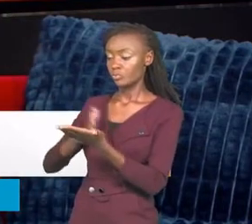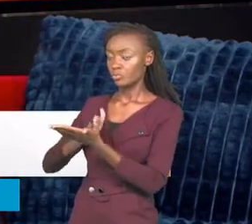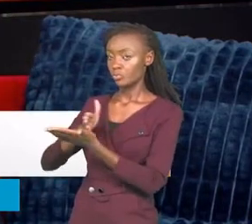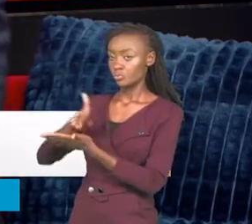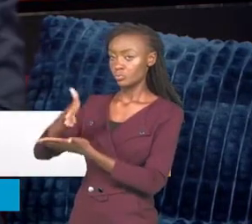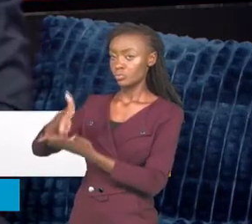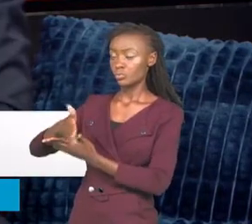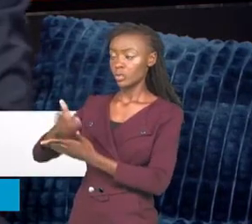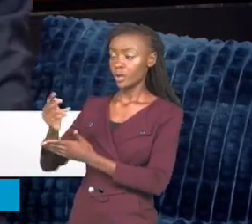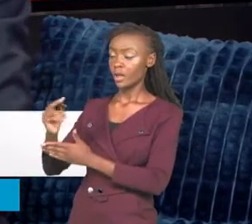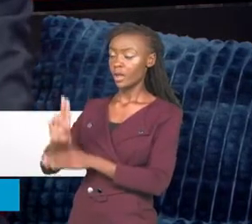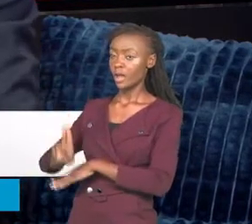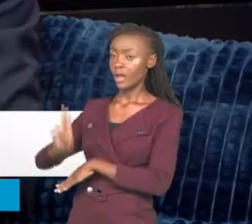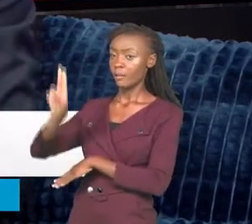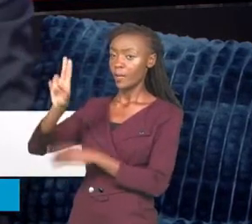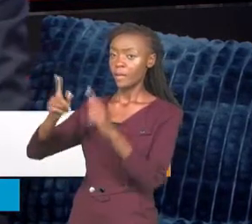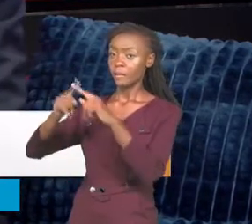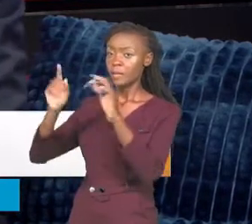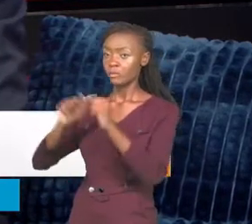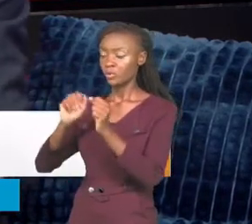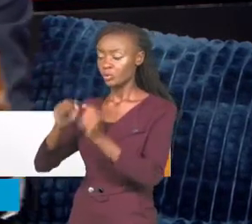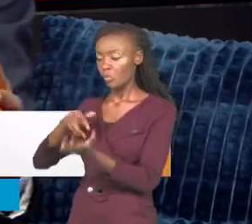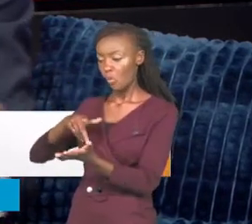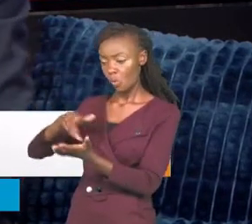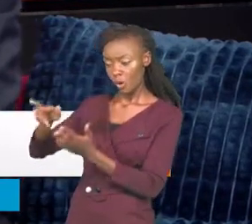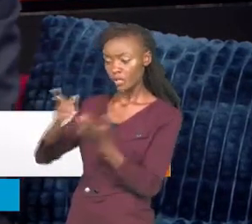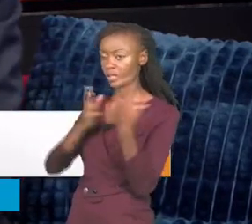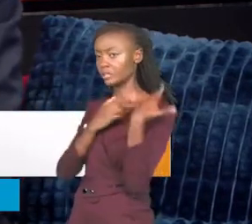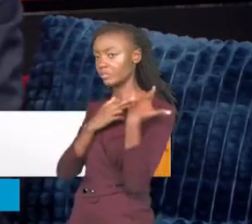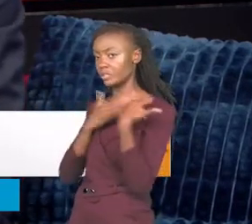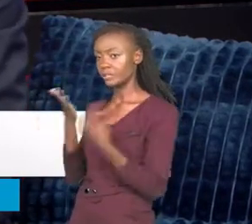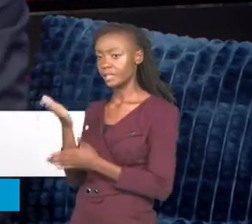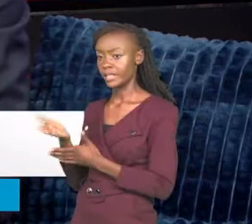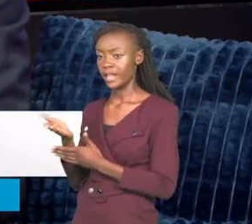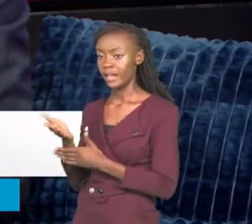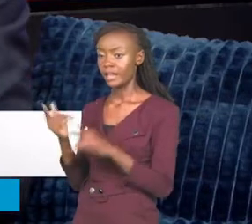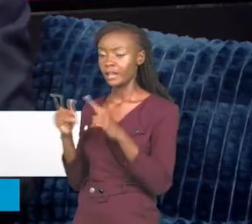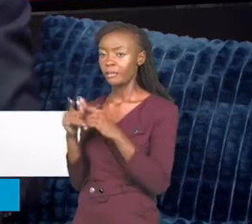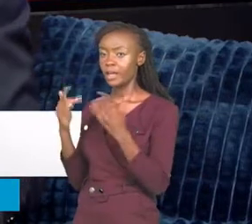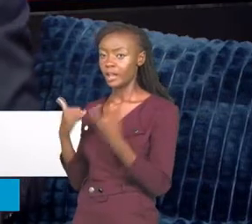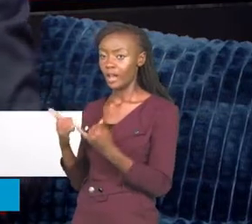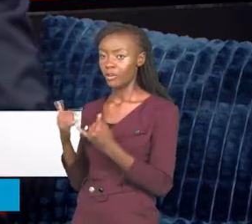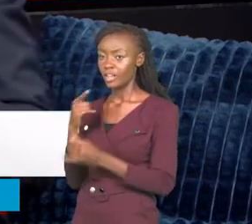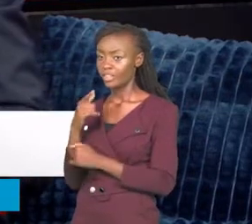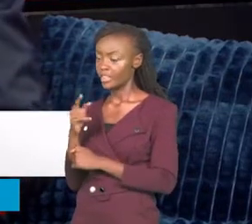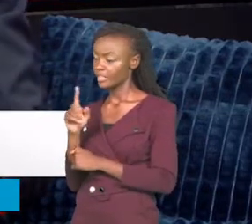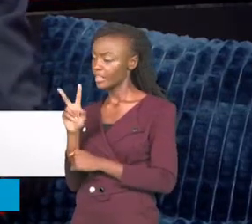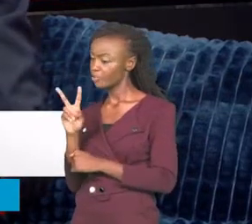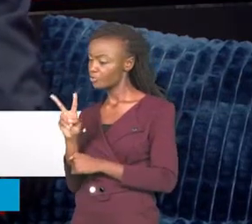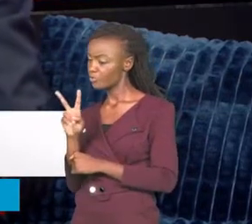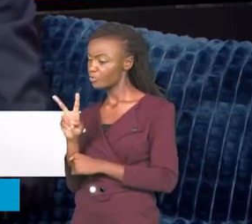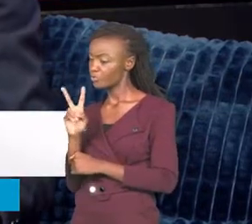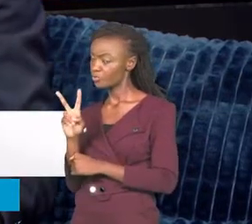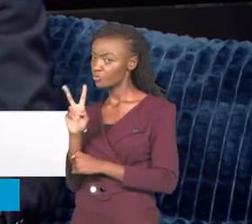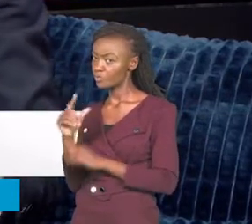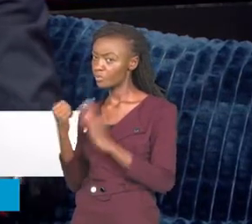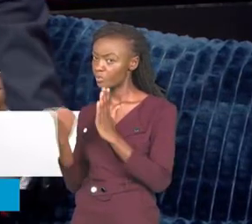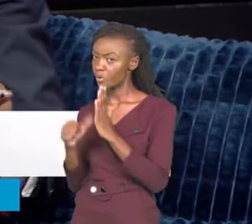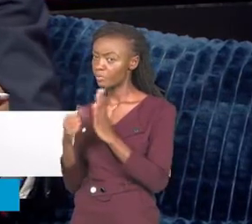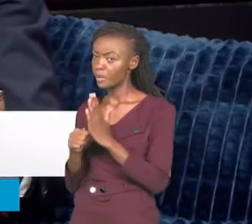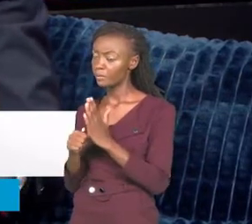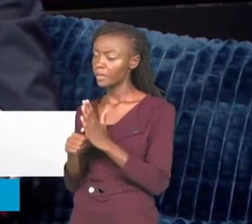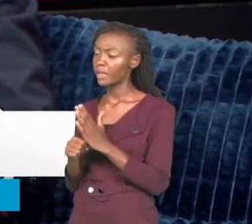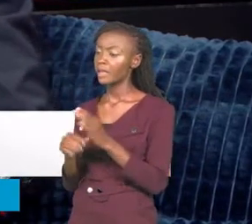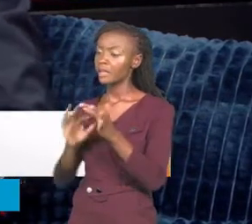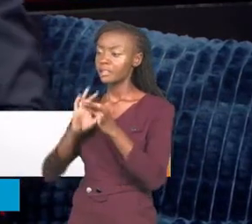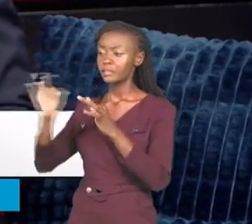different ballgame, but they can cross responsibly here. Now, is it a two-way traffic where we're seeing speed limit,